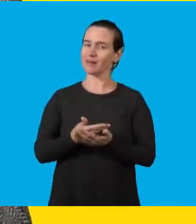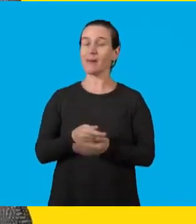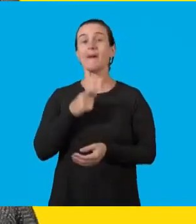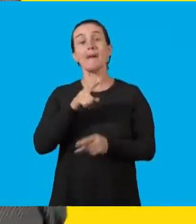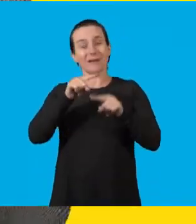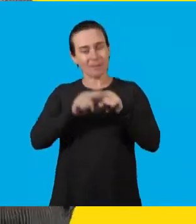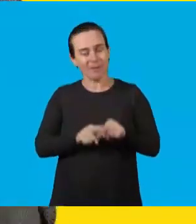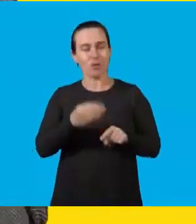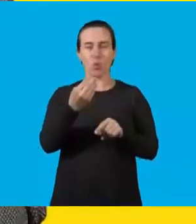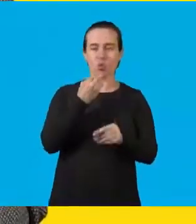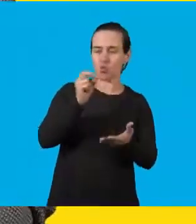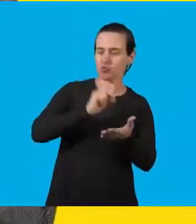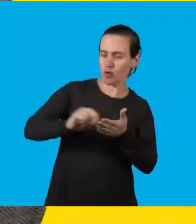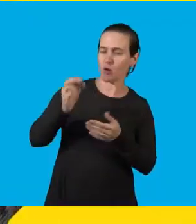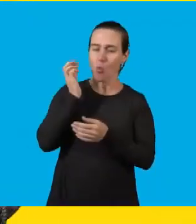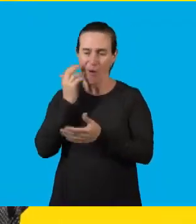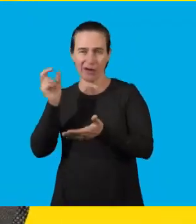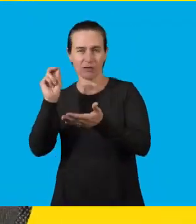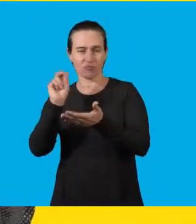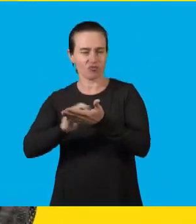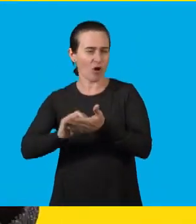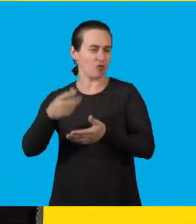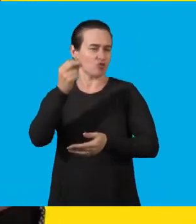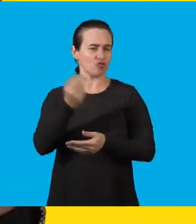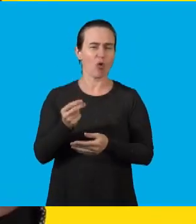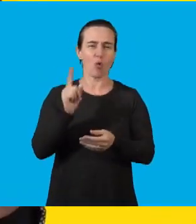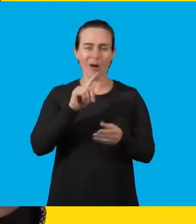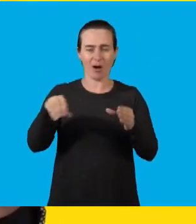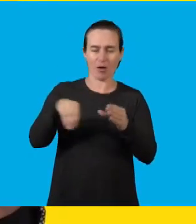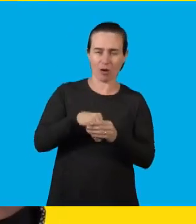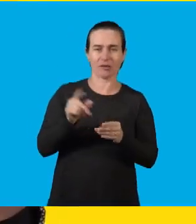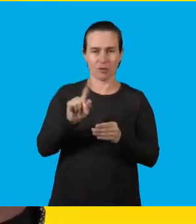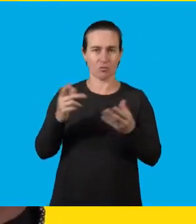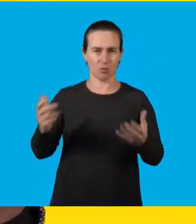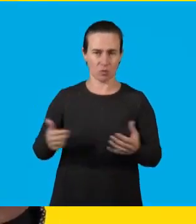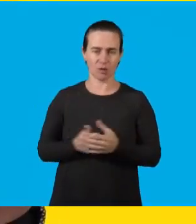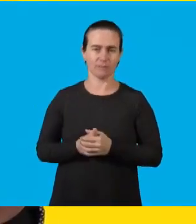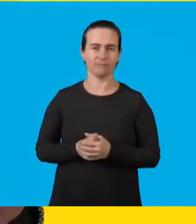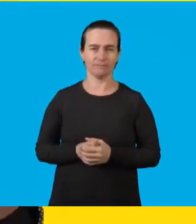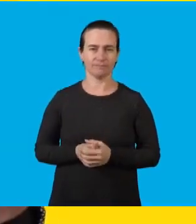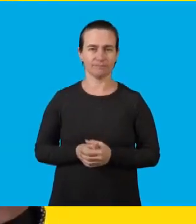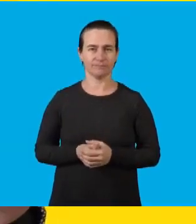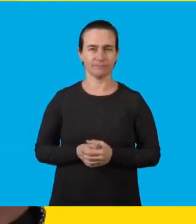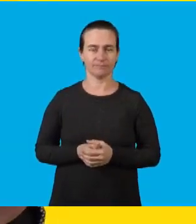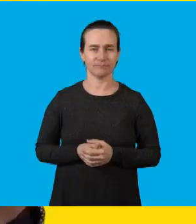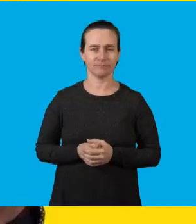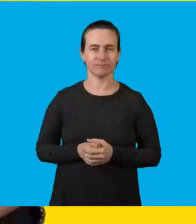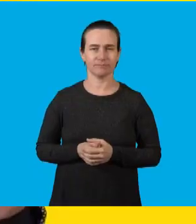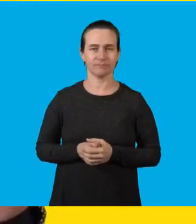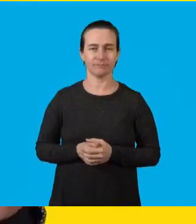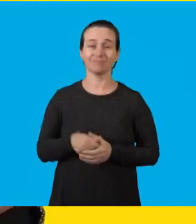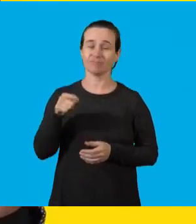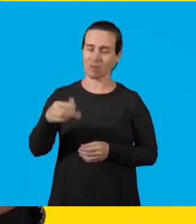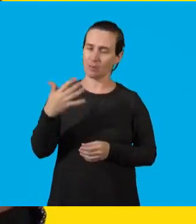of who the author is, when it was written, and then the content that is contained in that source or the